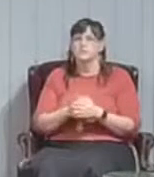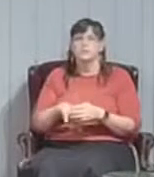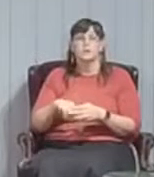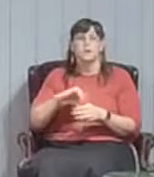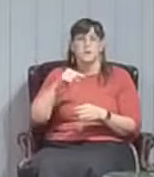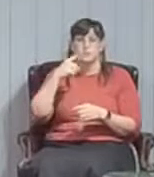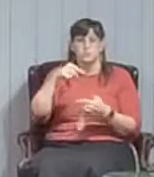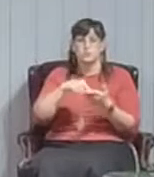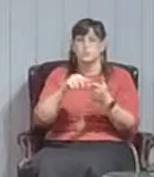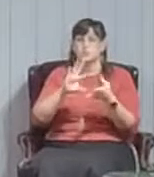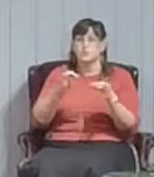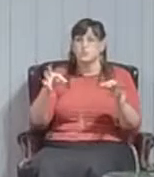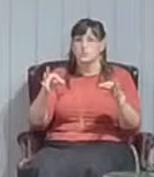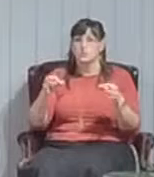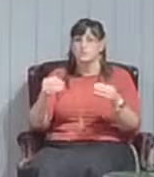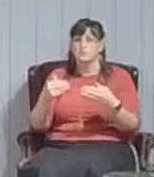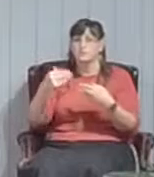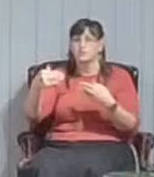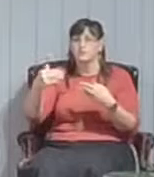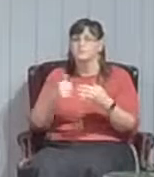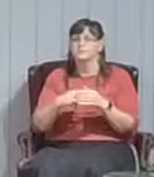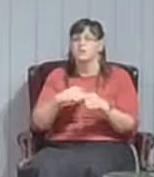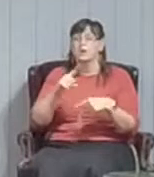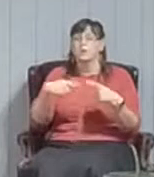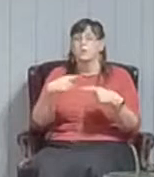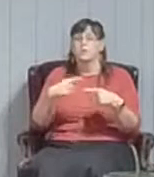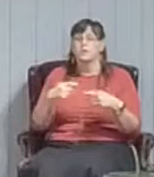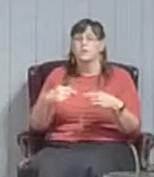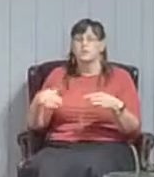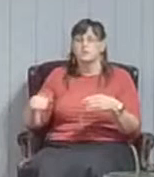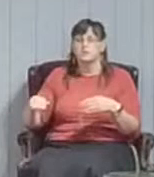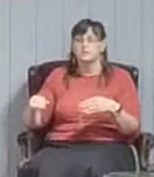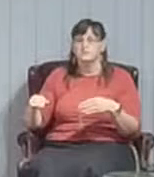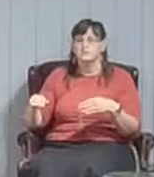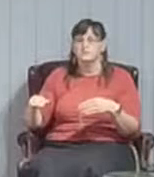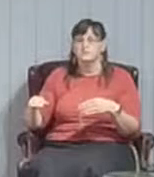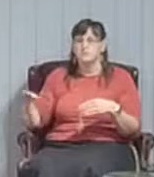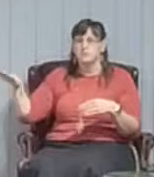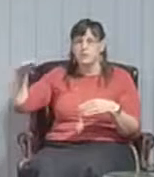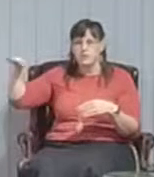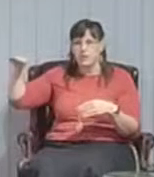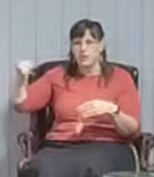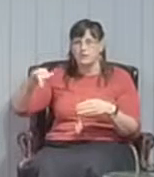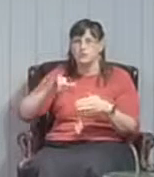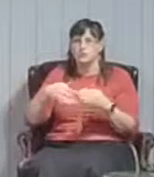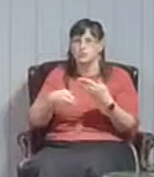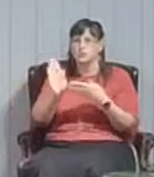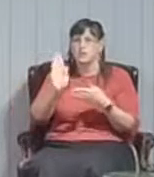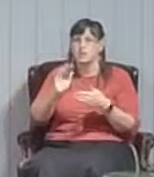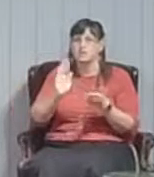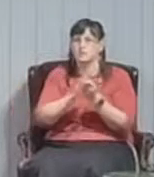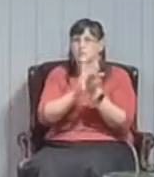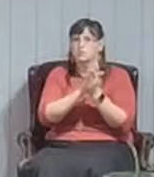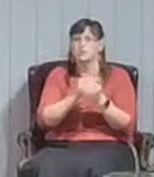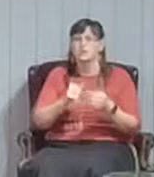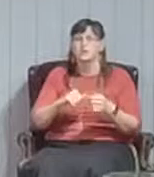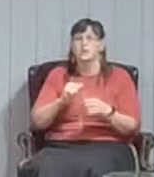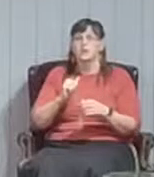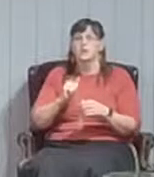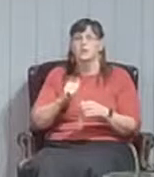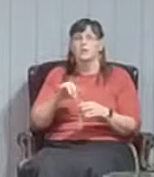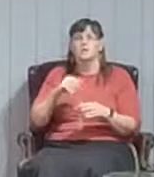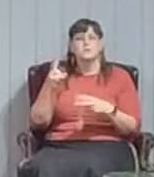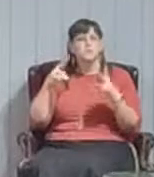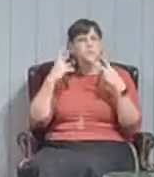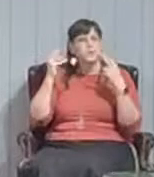told you this story. When I was young, just out of high school and on my own, I was very interested in